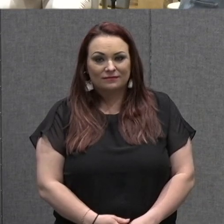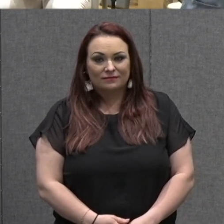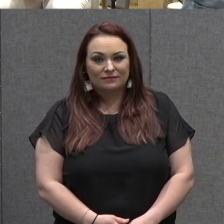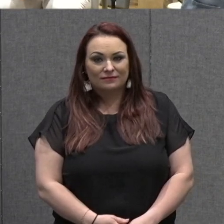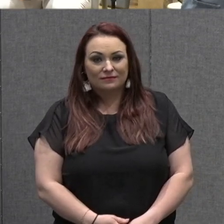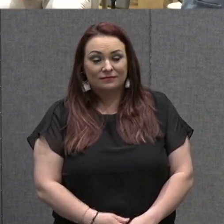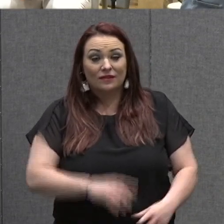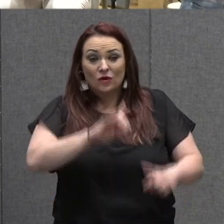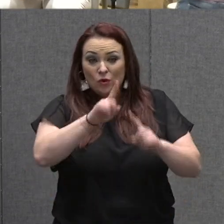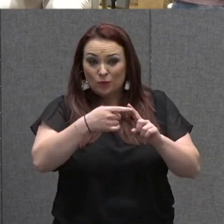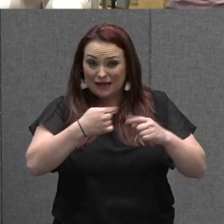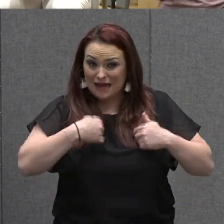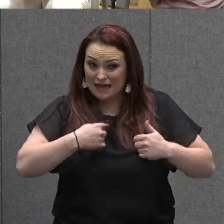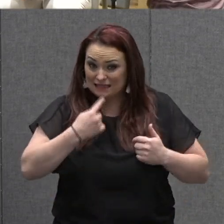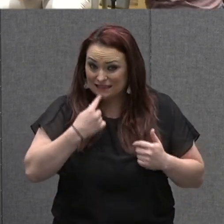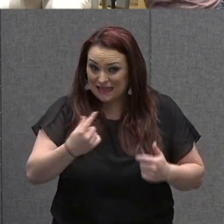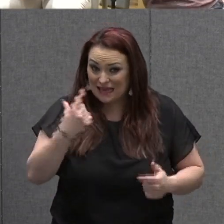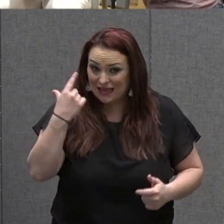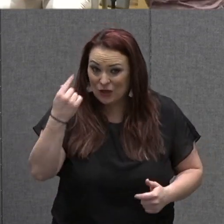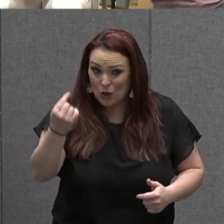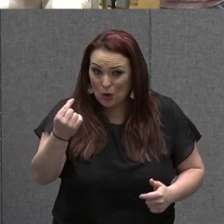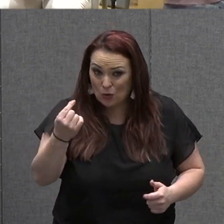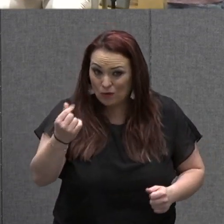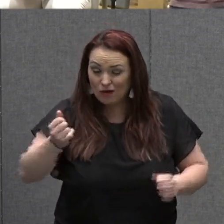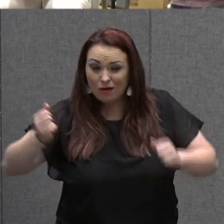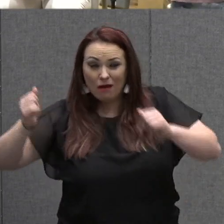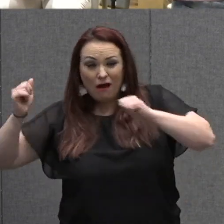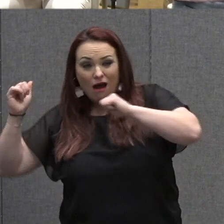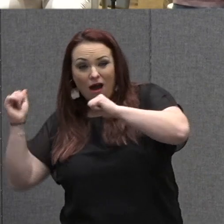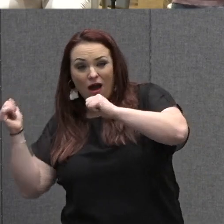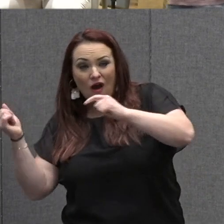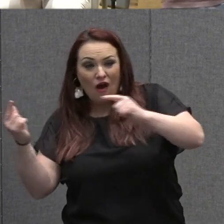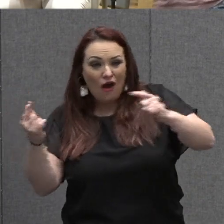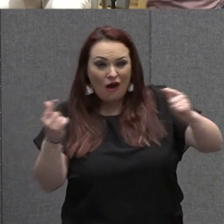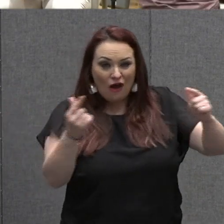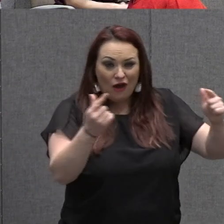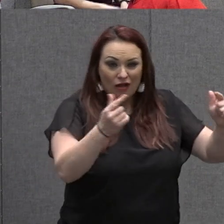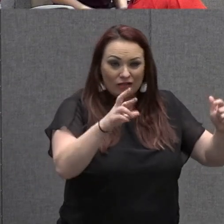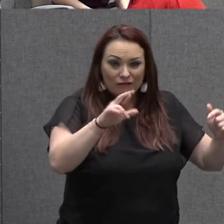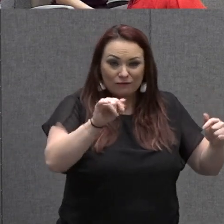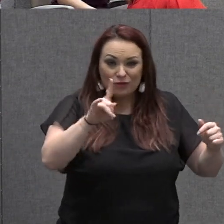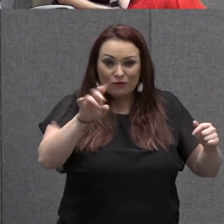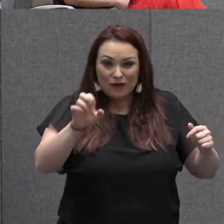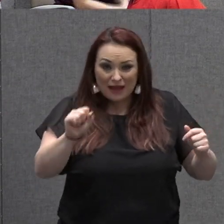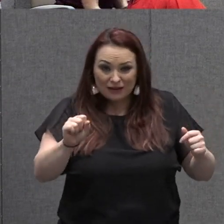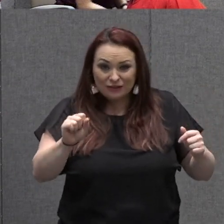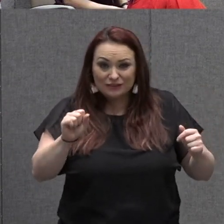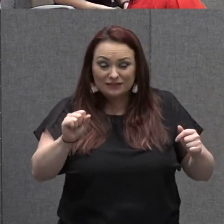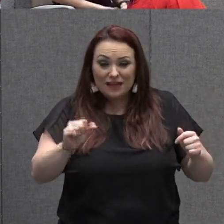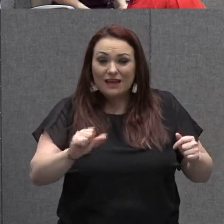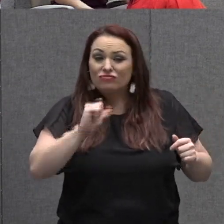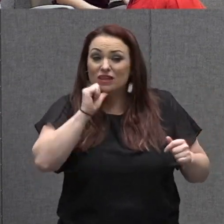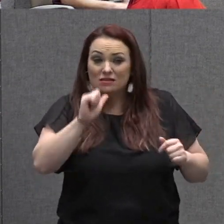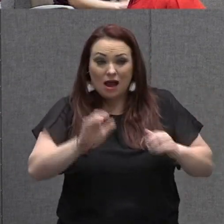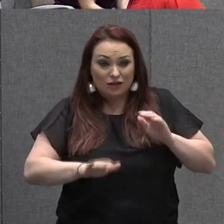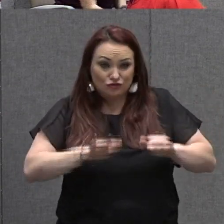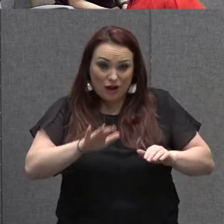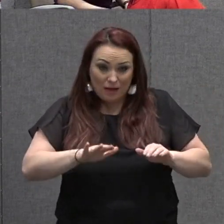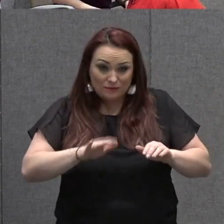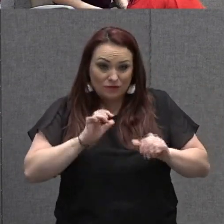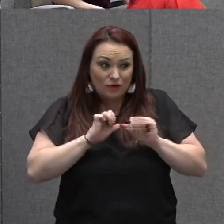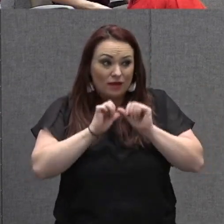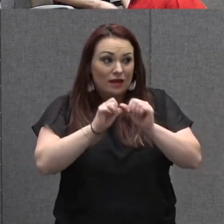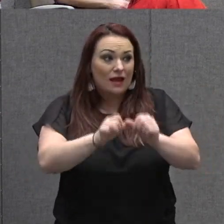Now when I say go, all of the rattles and the drums are going to keep on playing. All the